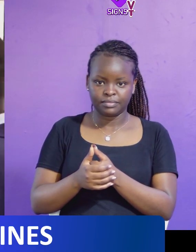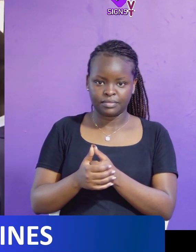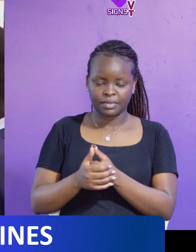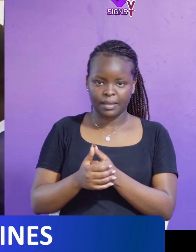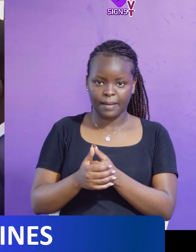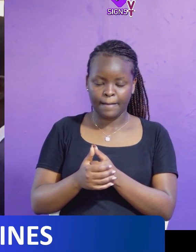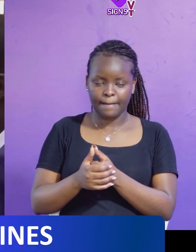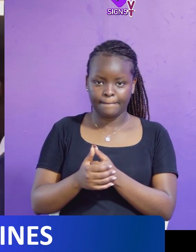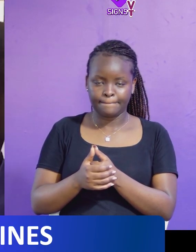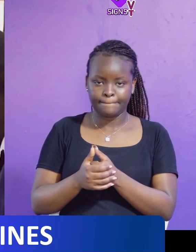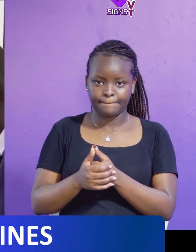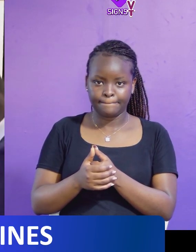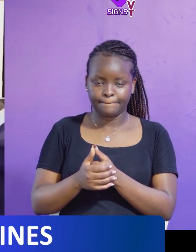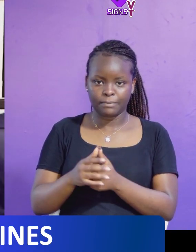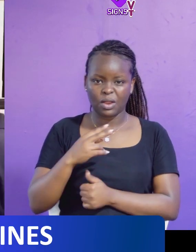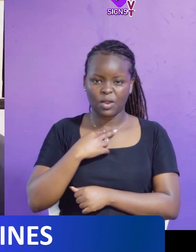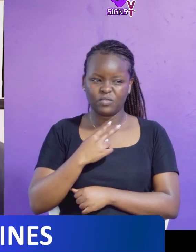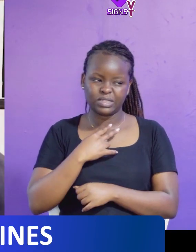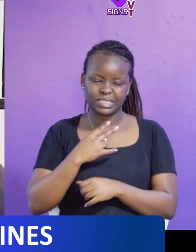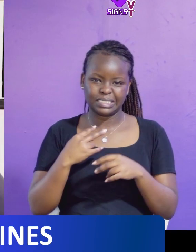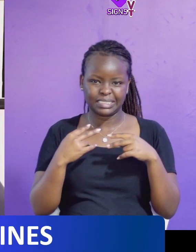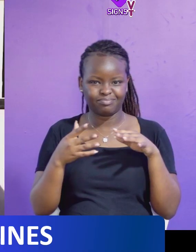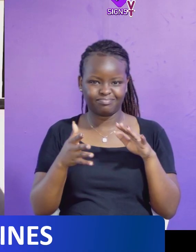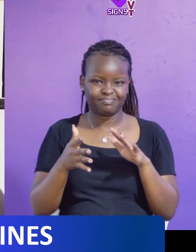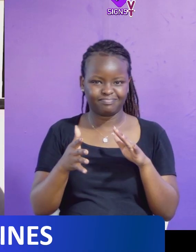Mary's. Good. Then the next one?